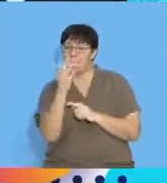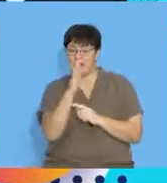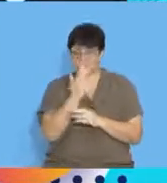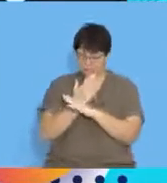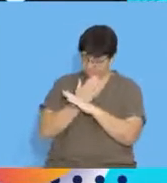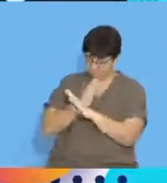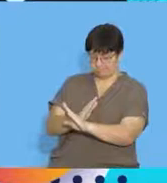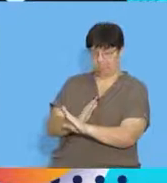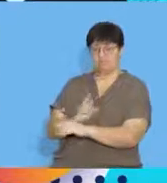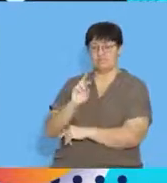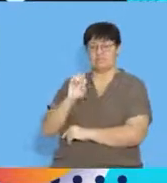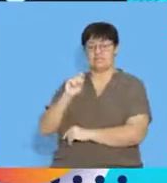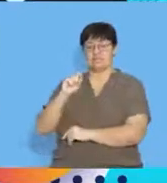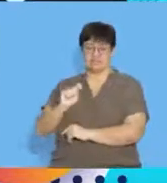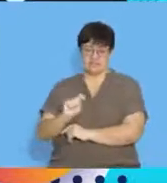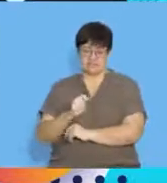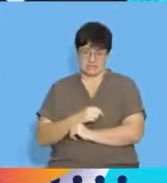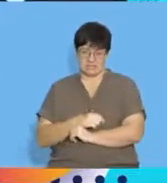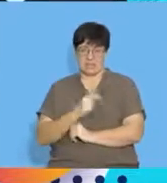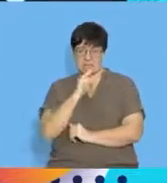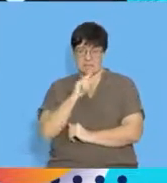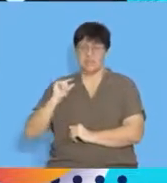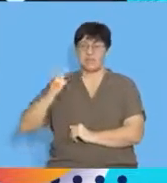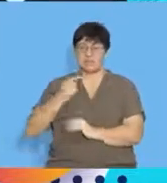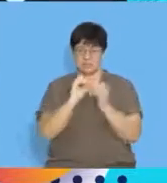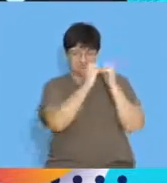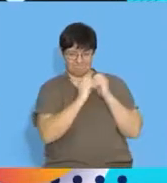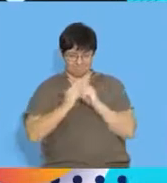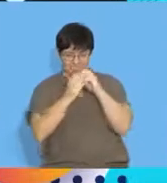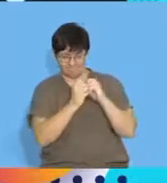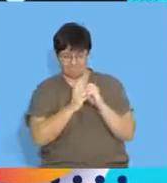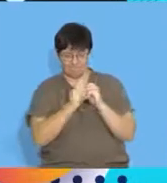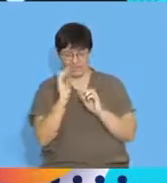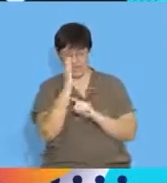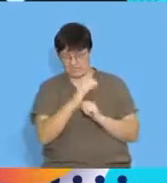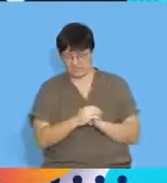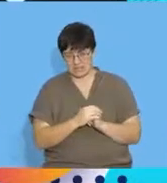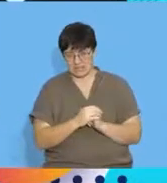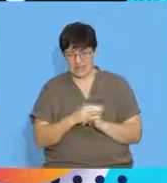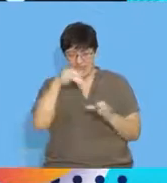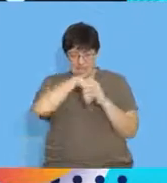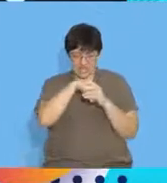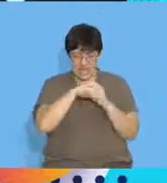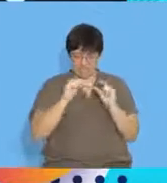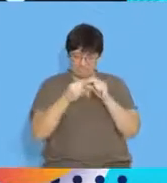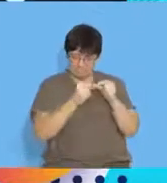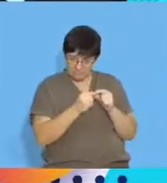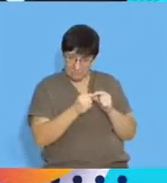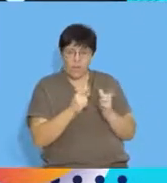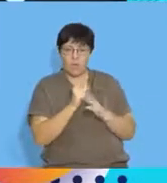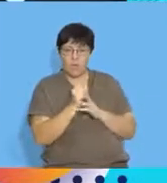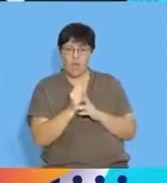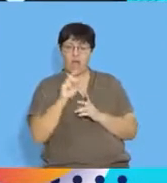rust. And that's what we call a genetically modified organism. We change the genes of the crop so the rust can't